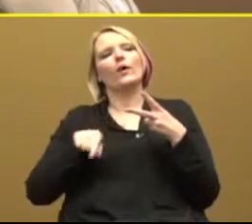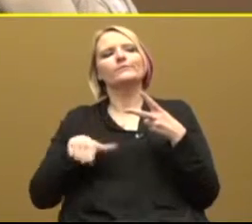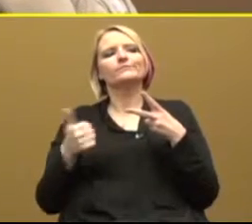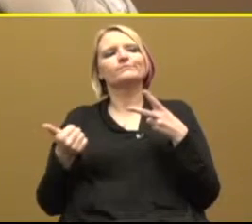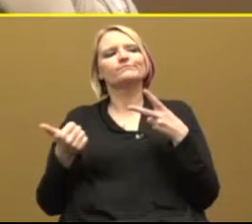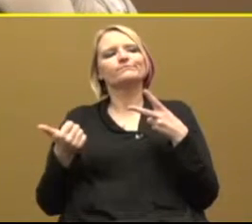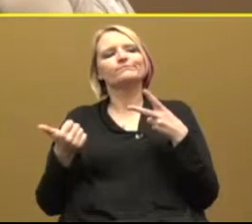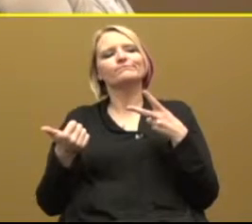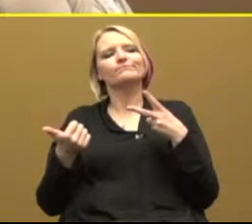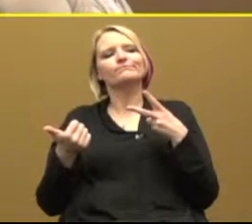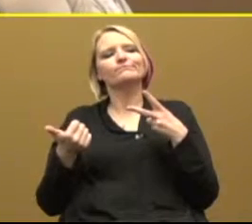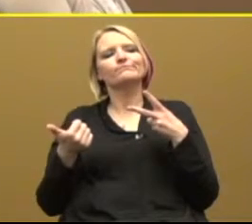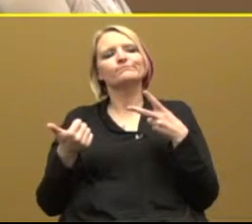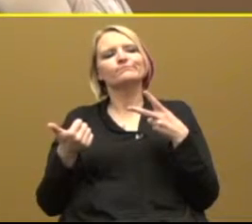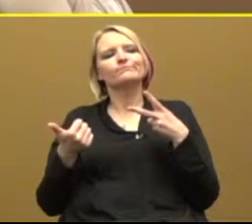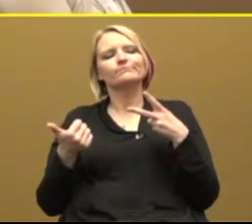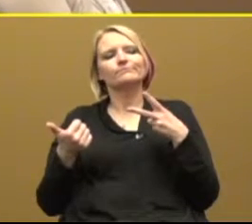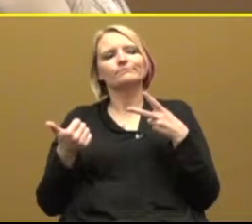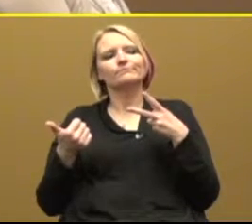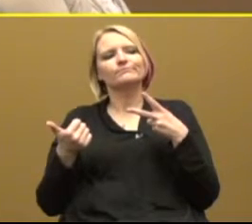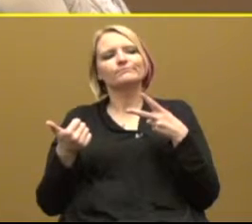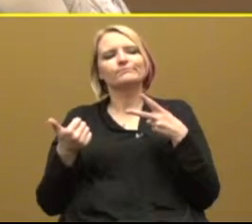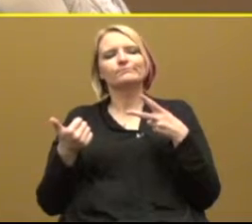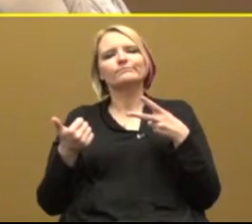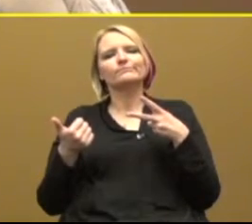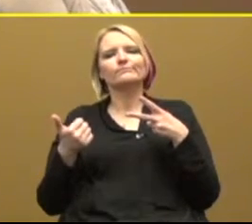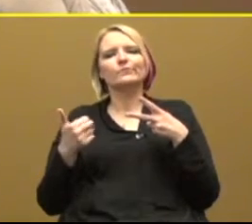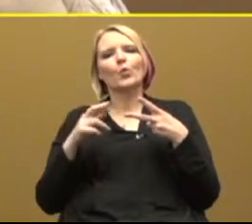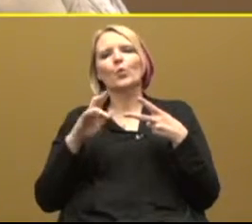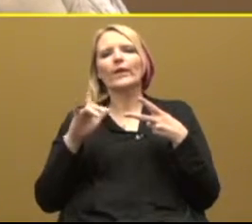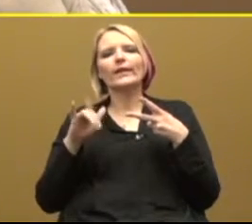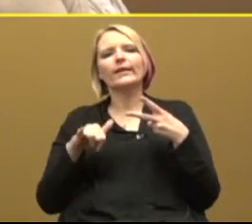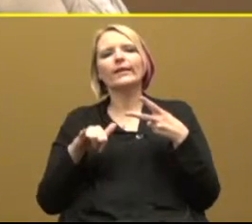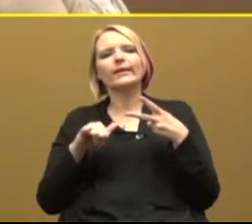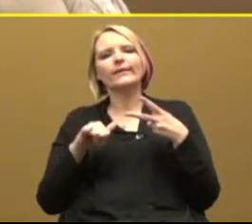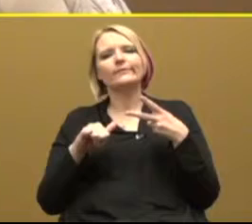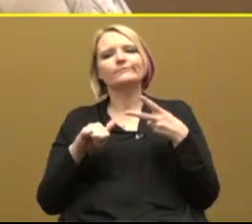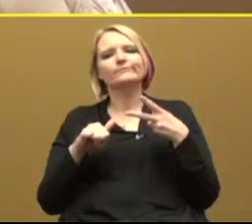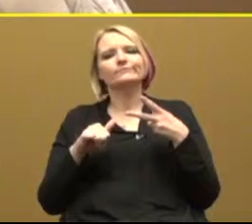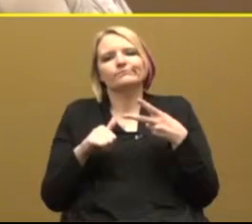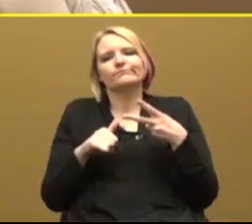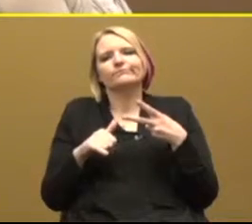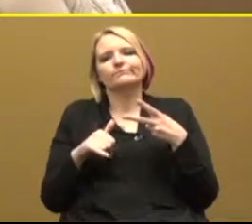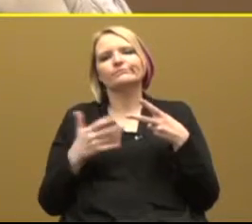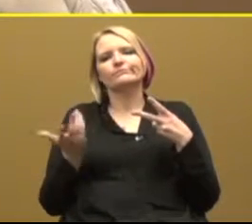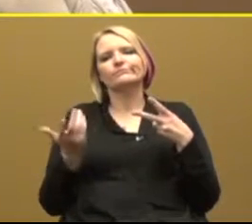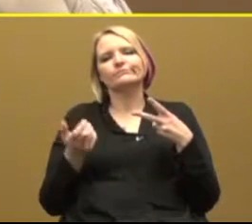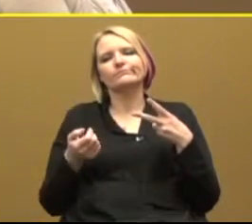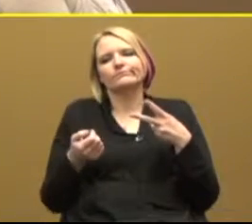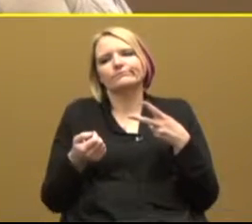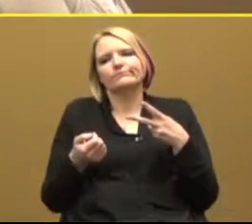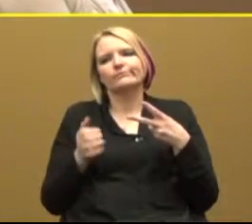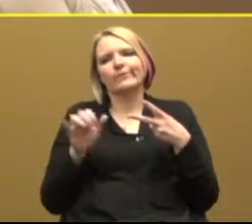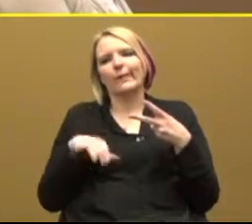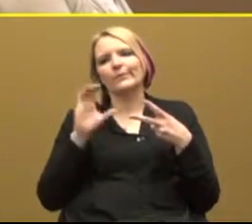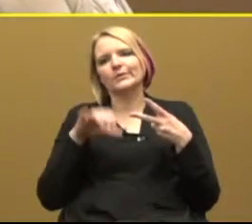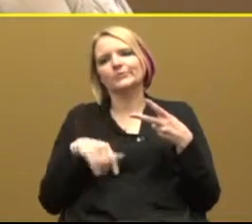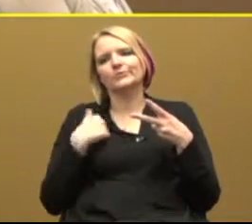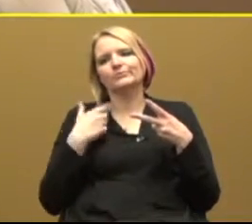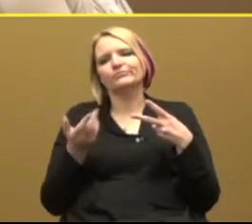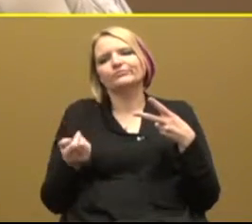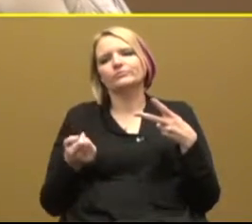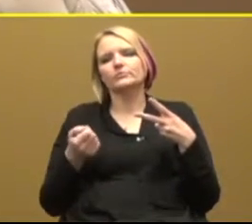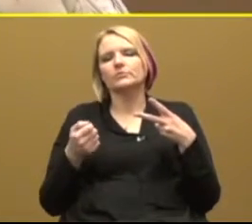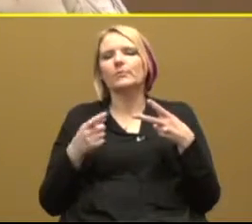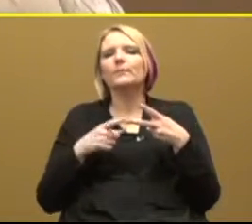maybe she really isn't so overly excited about. Right. Do you have one over there? Yeah, how